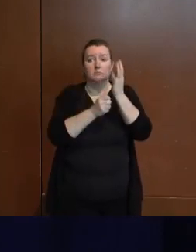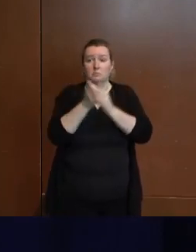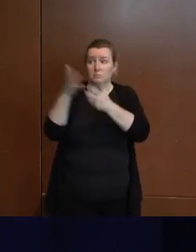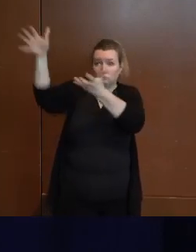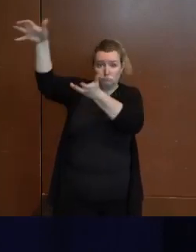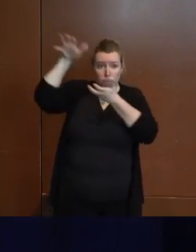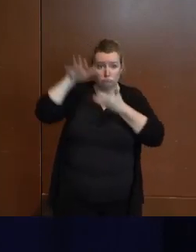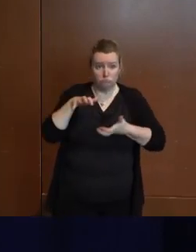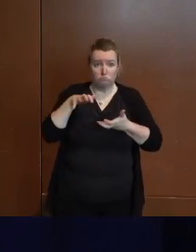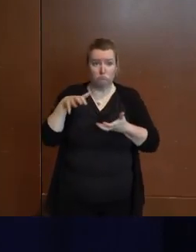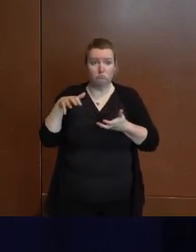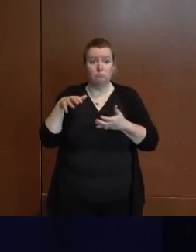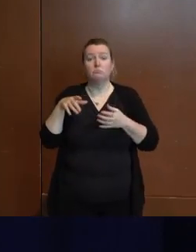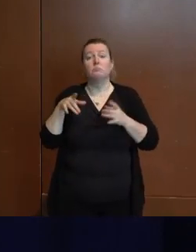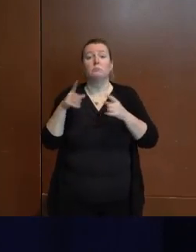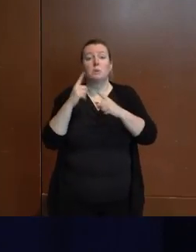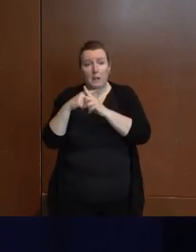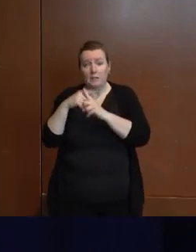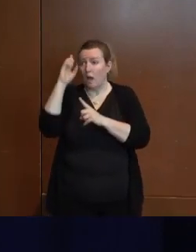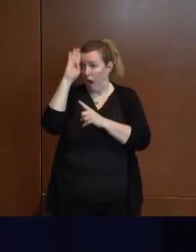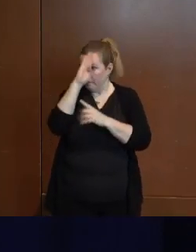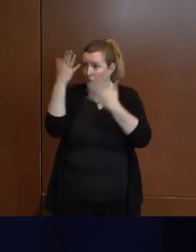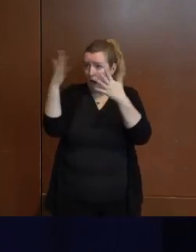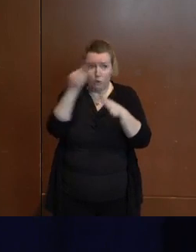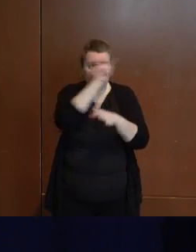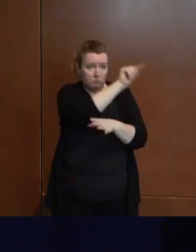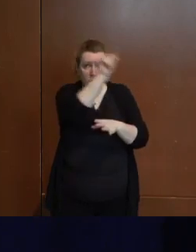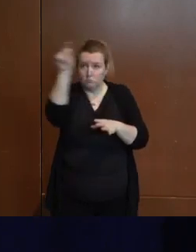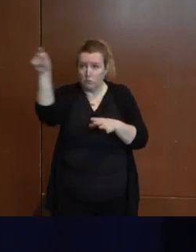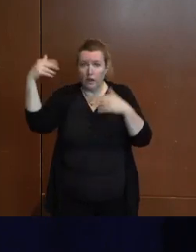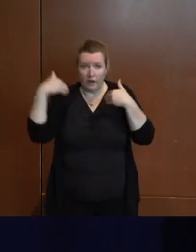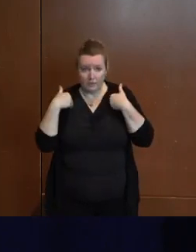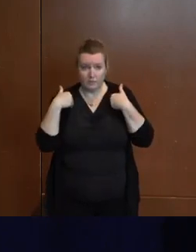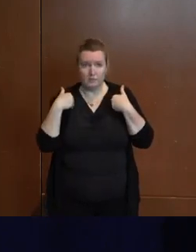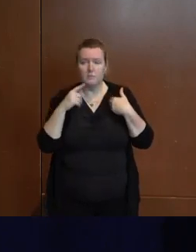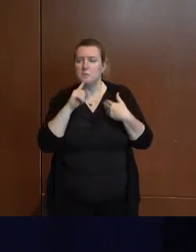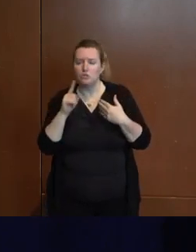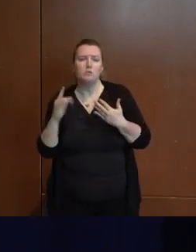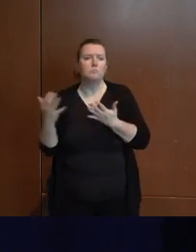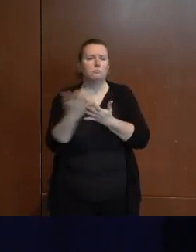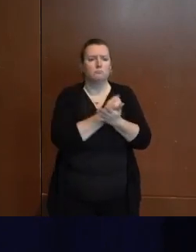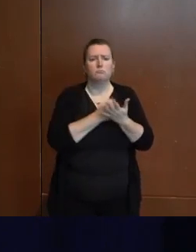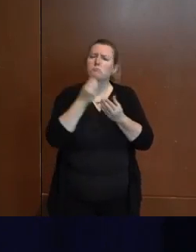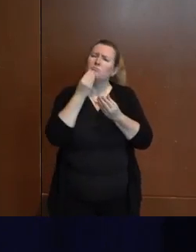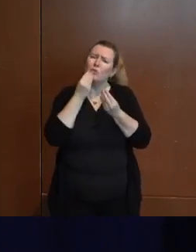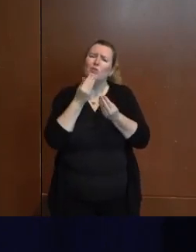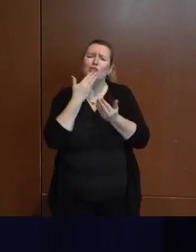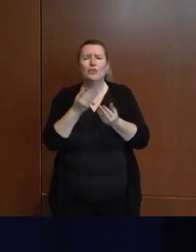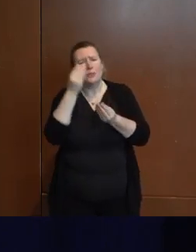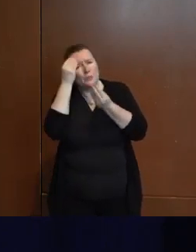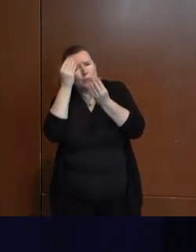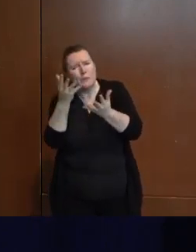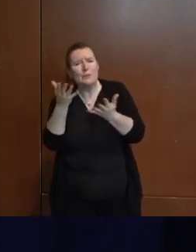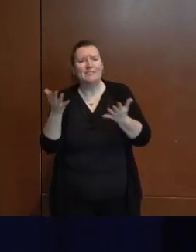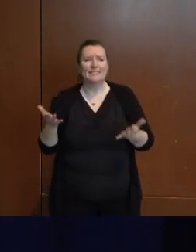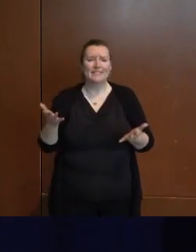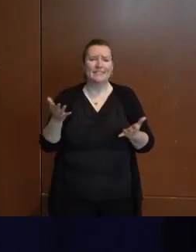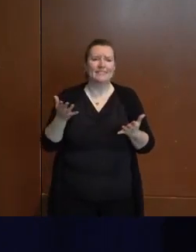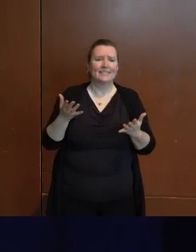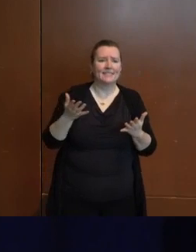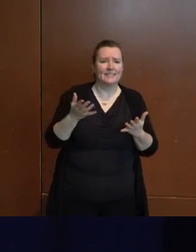regular vendors, we just want to make sure that we're able to make the most well-informed decisions as to where PPE goes. With